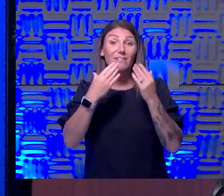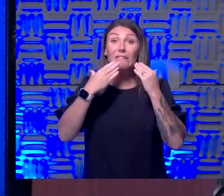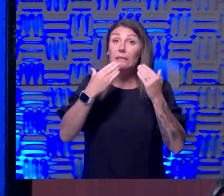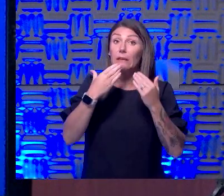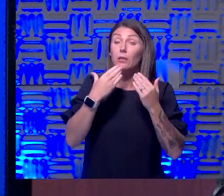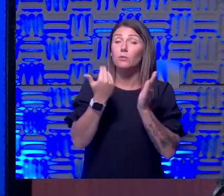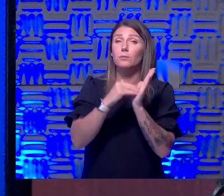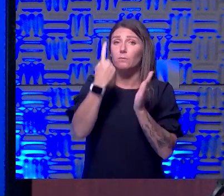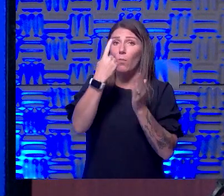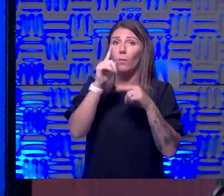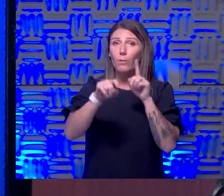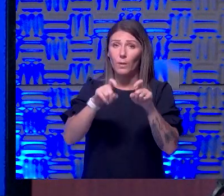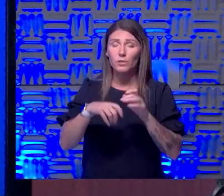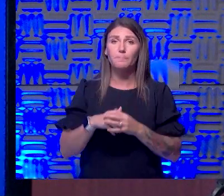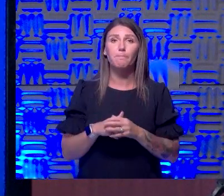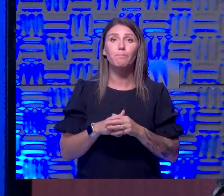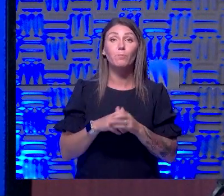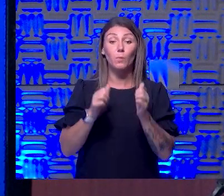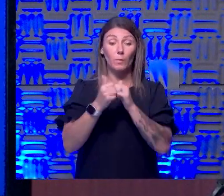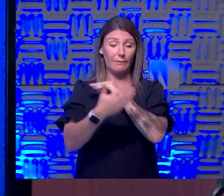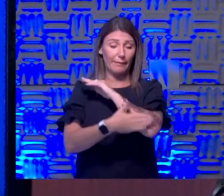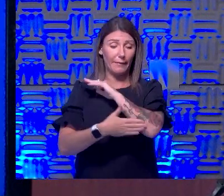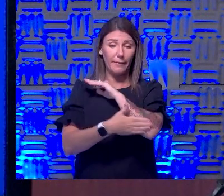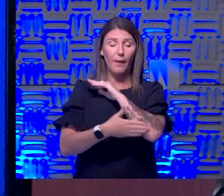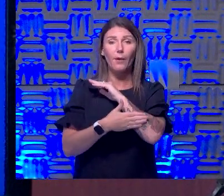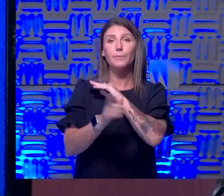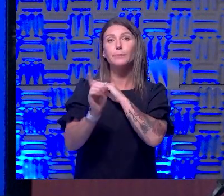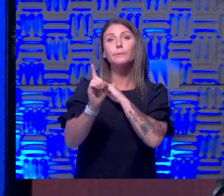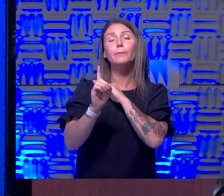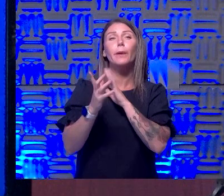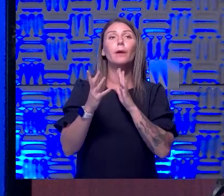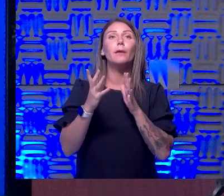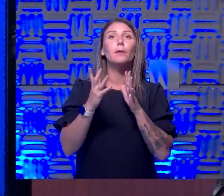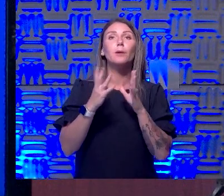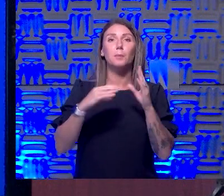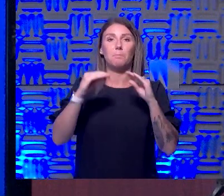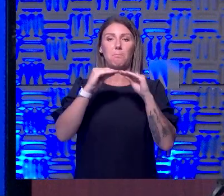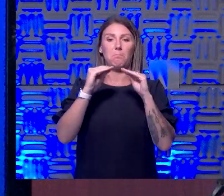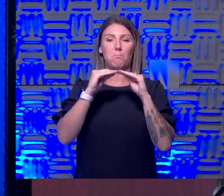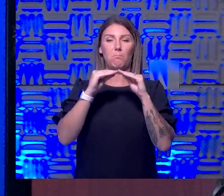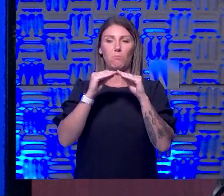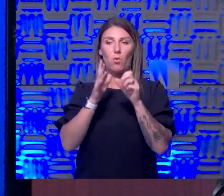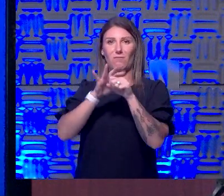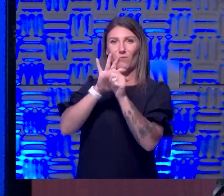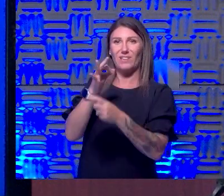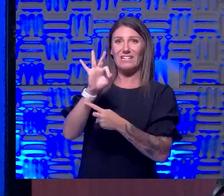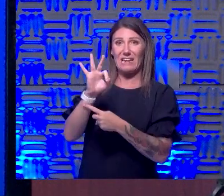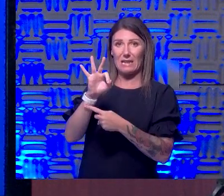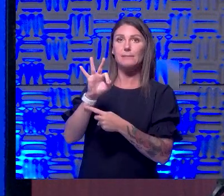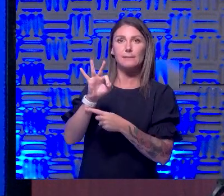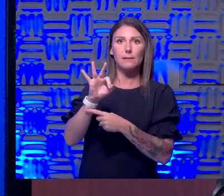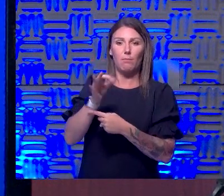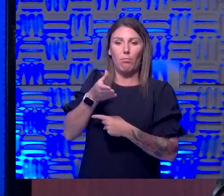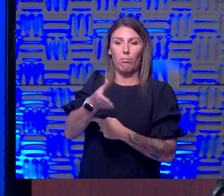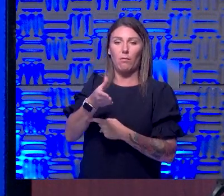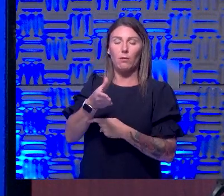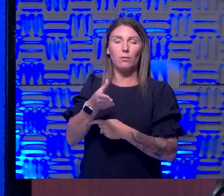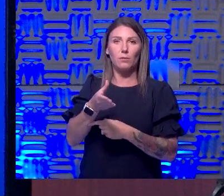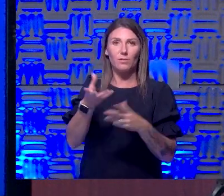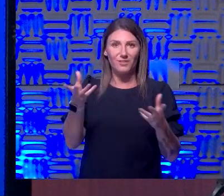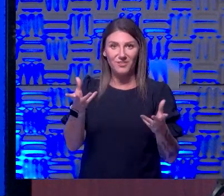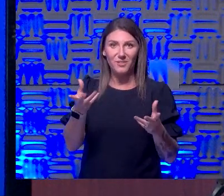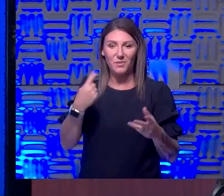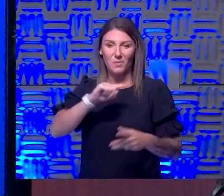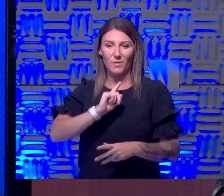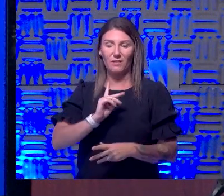question. I think in the counties where we have a lot more of the disease burden, there's no question that